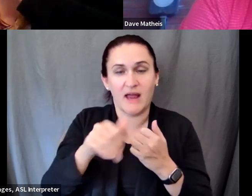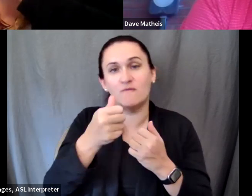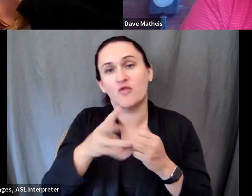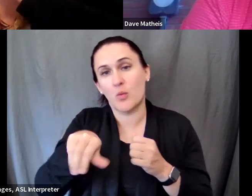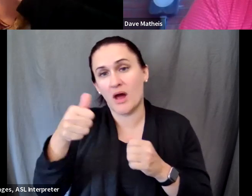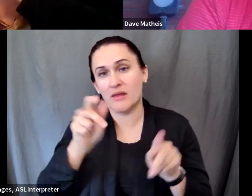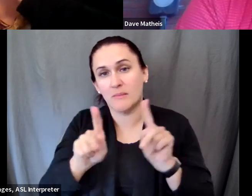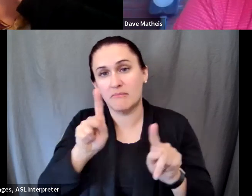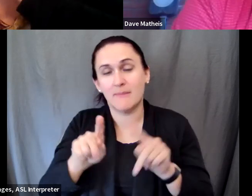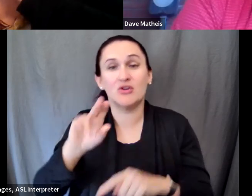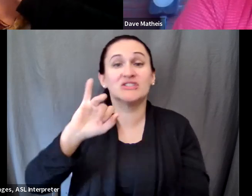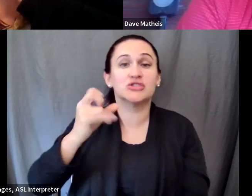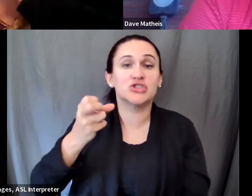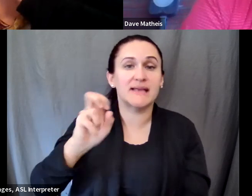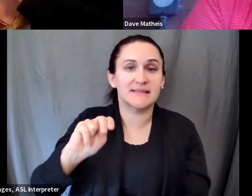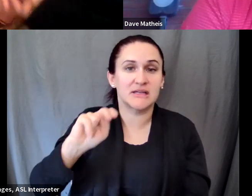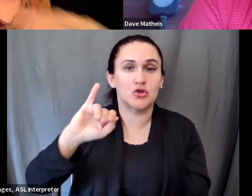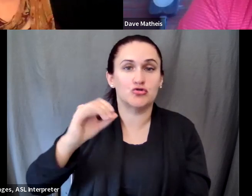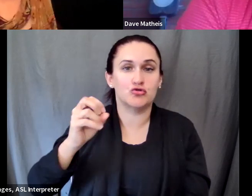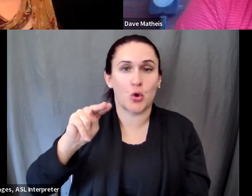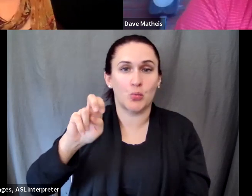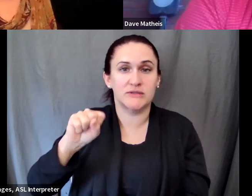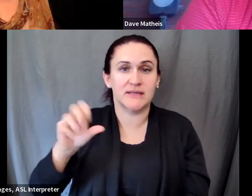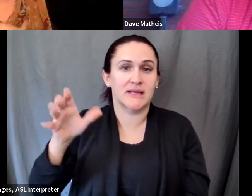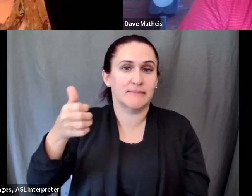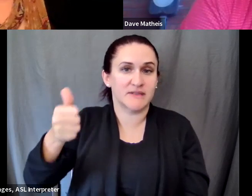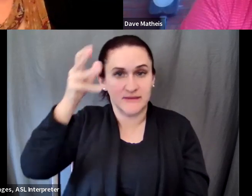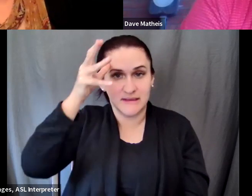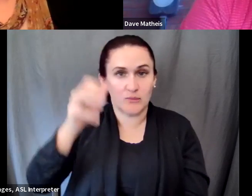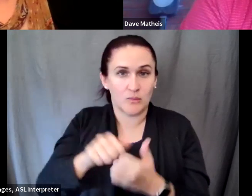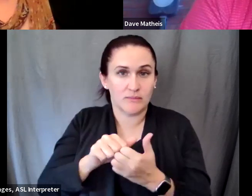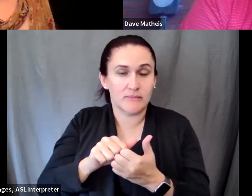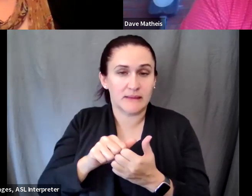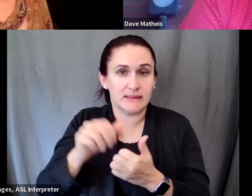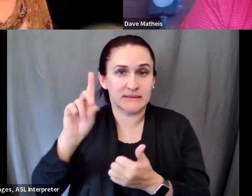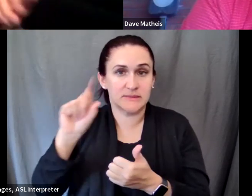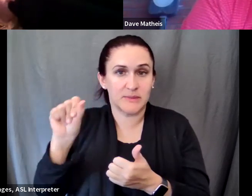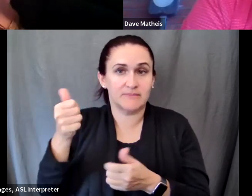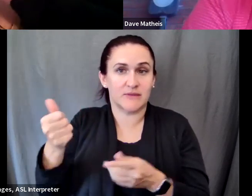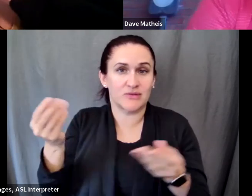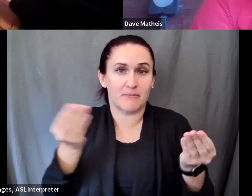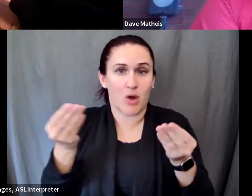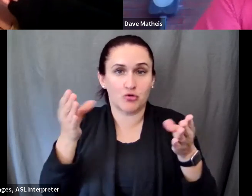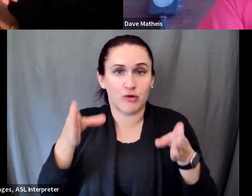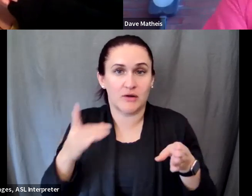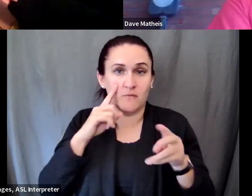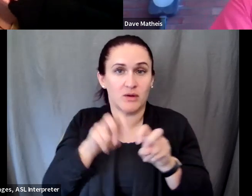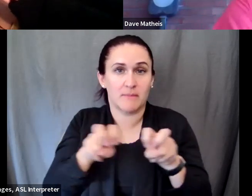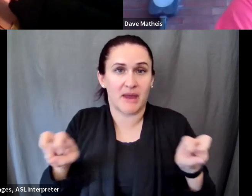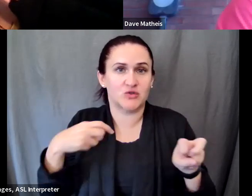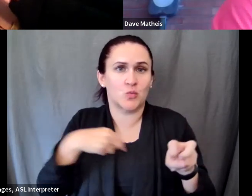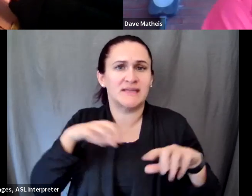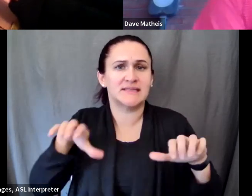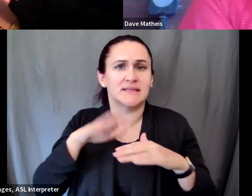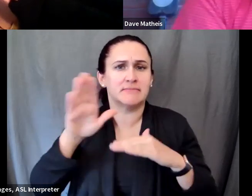people. Jason Jones, a parent with a disability, was the moderator for the panels. We did about 4 of